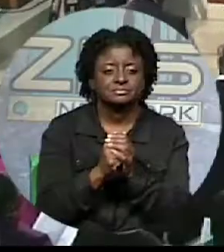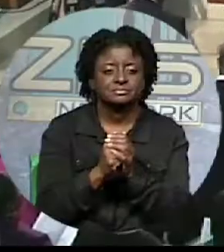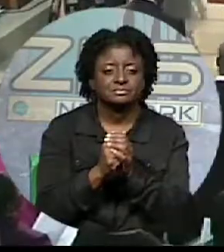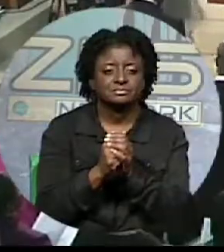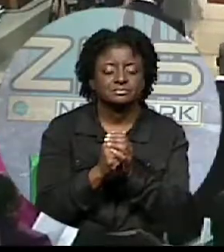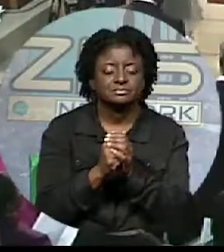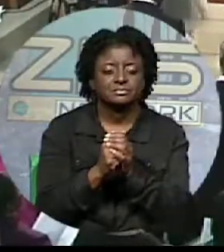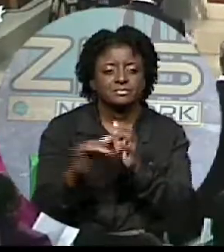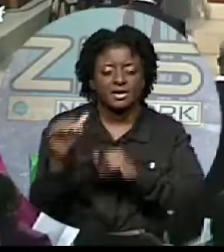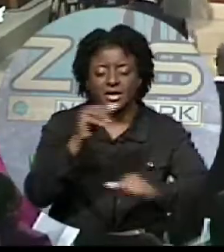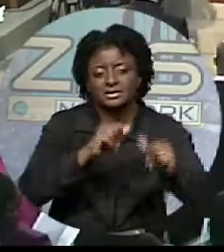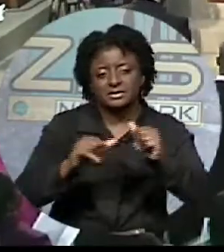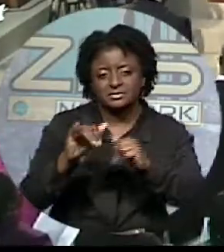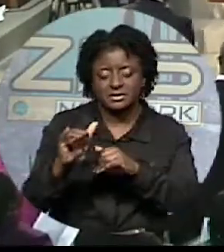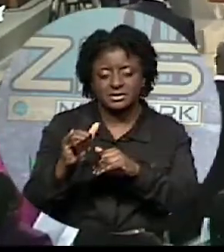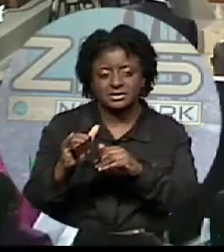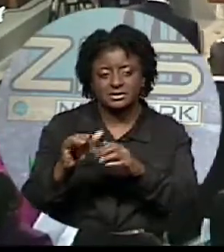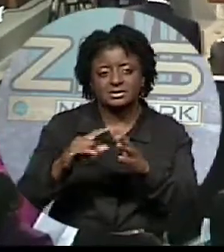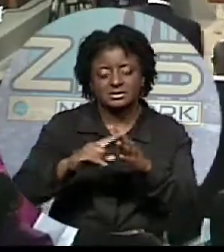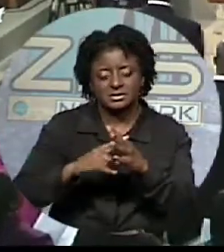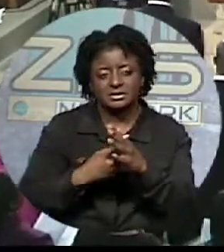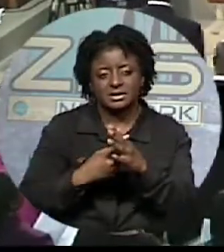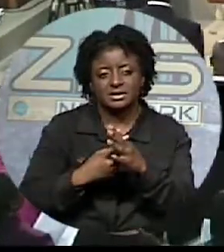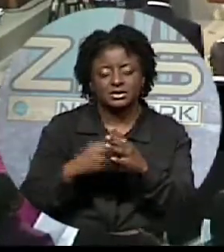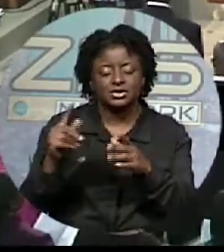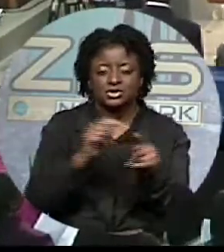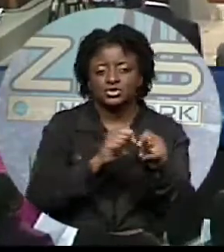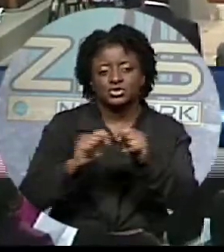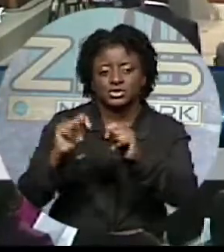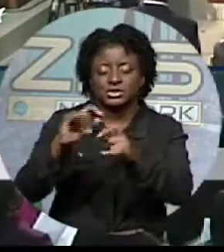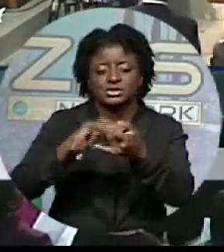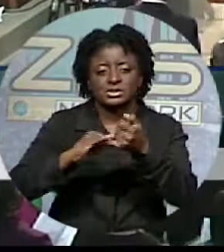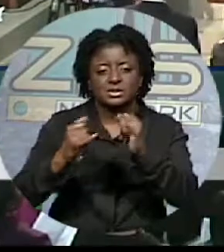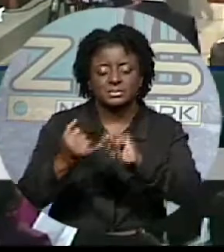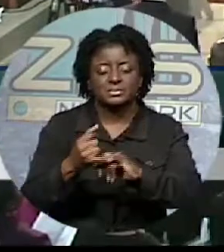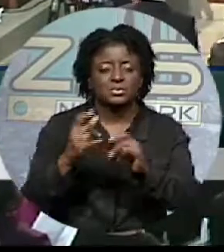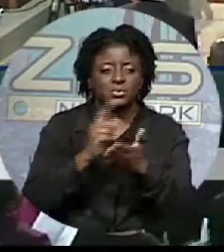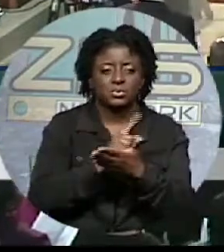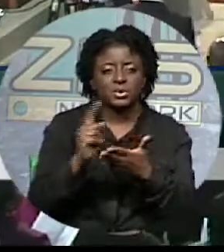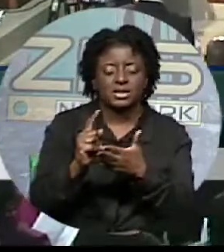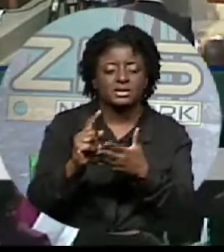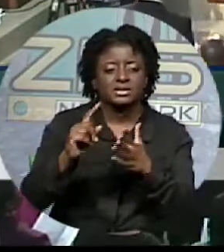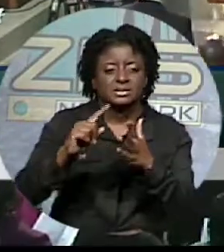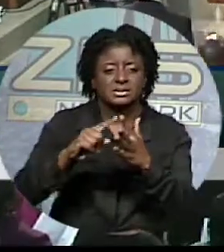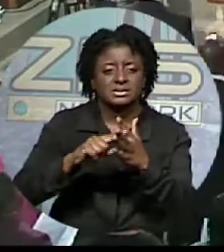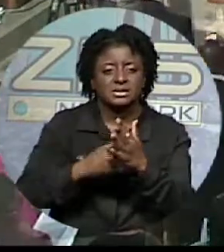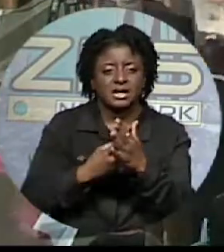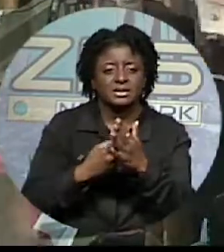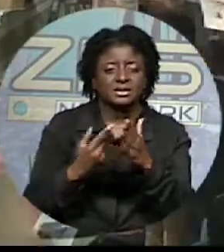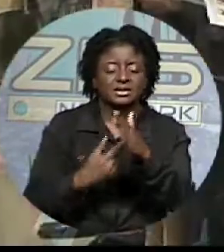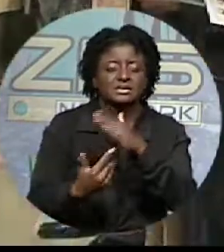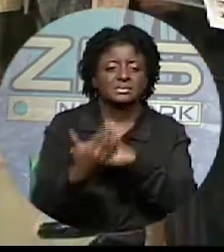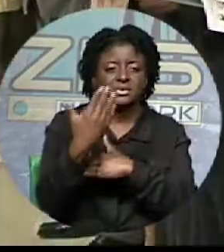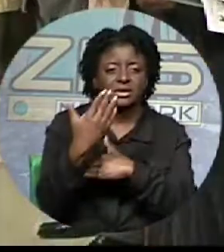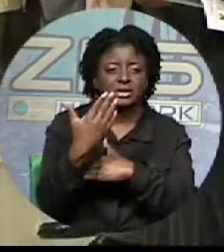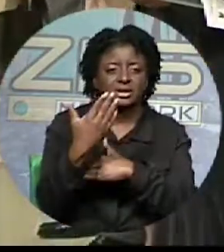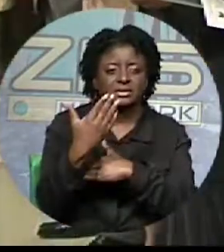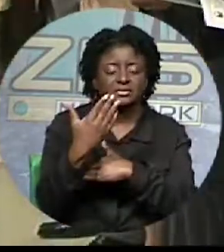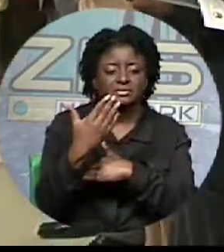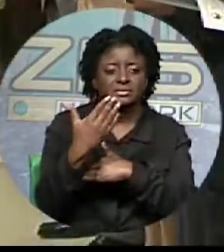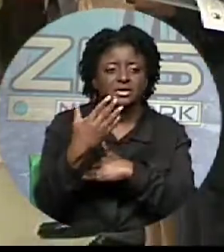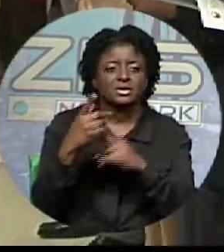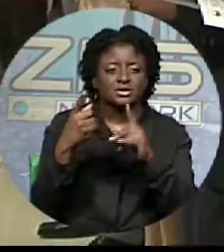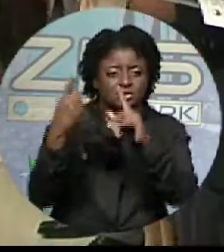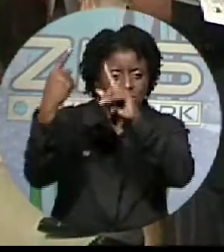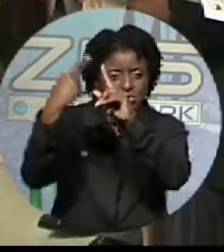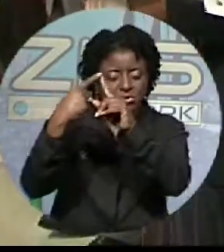Activities marking Tourism Week got underway with a church service at Zion Baptist Church on East and Shirley Streets this morning. The goal is to further